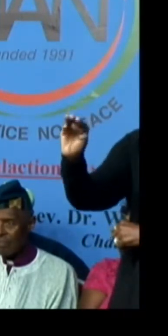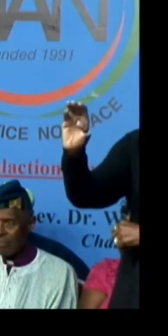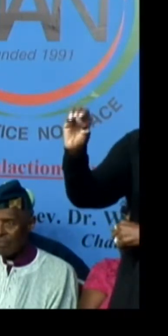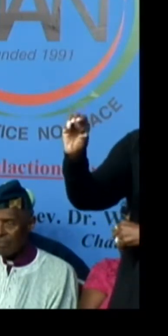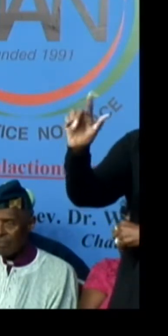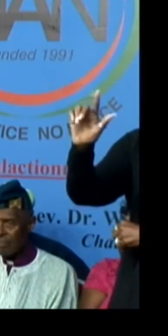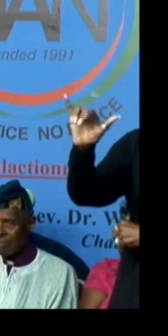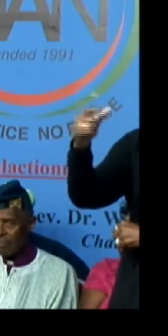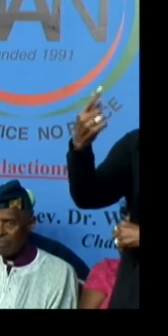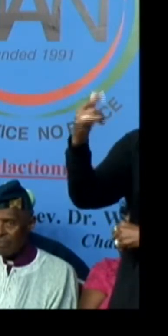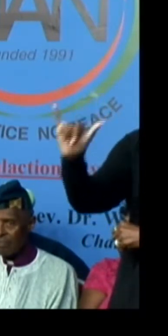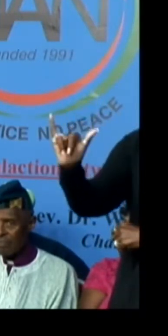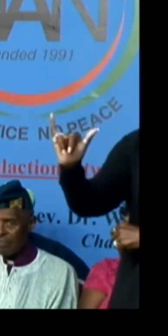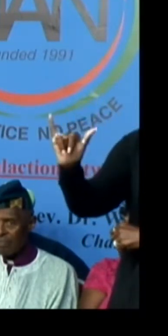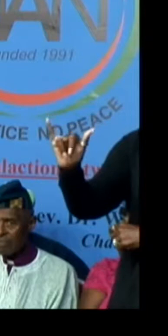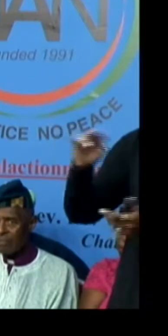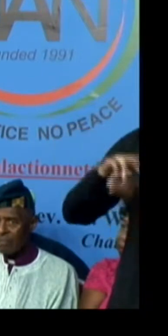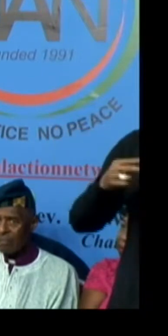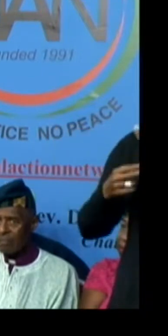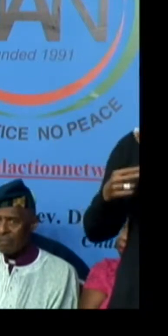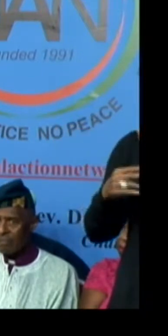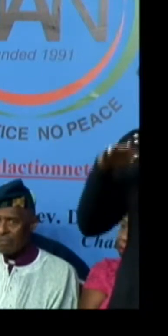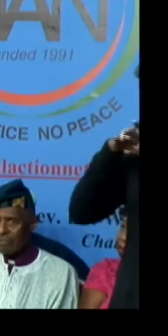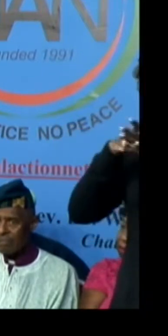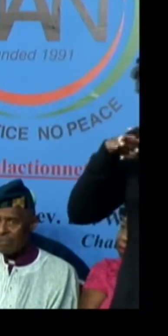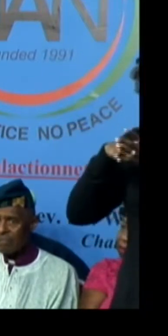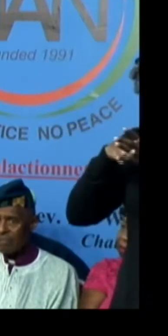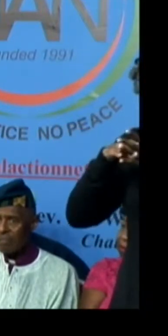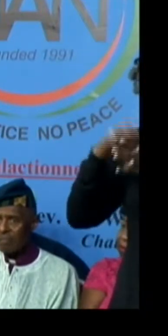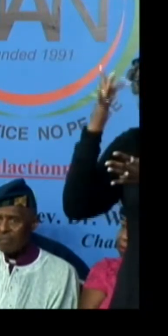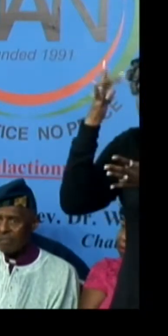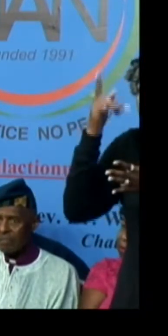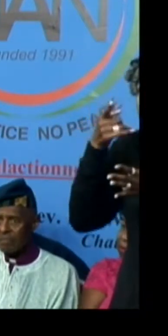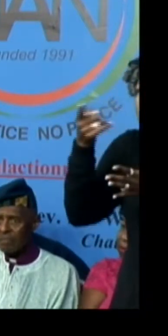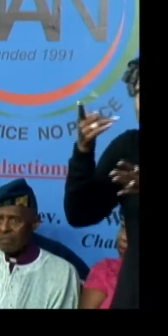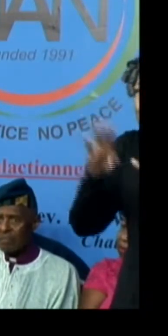of why you have certain instincts and reaction and all of that.